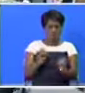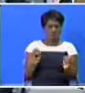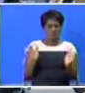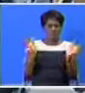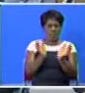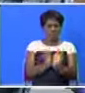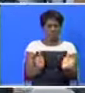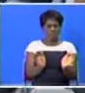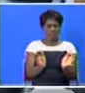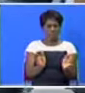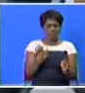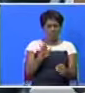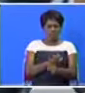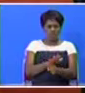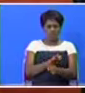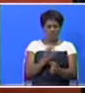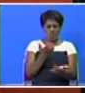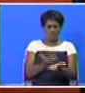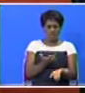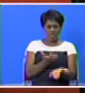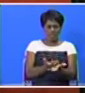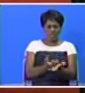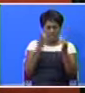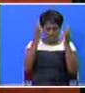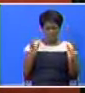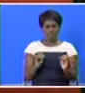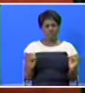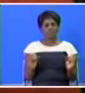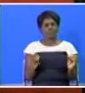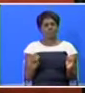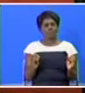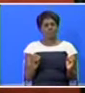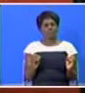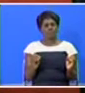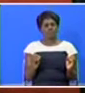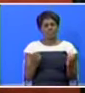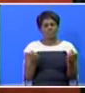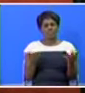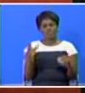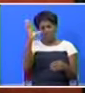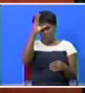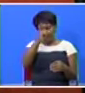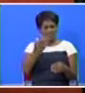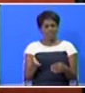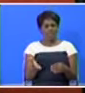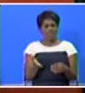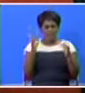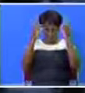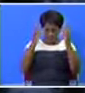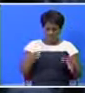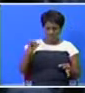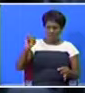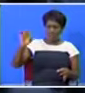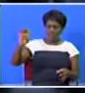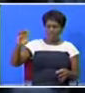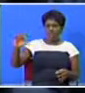the court with full facts of their decision. With due respect, there is some level of dishonesty in the position taken by the commission.